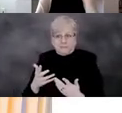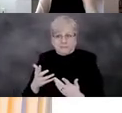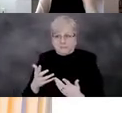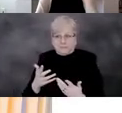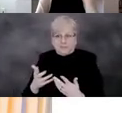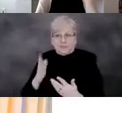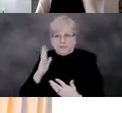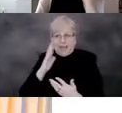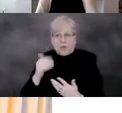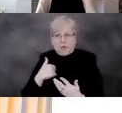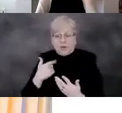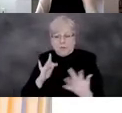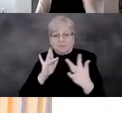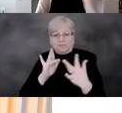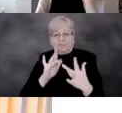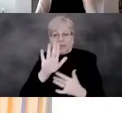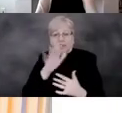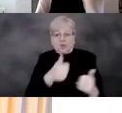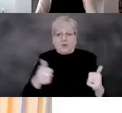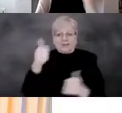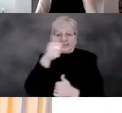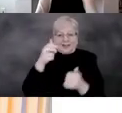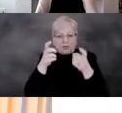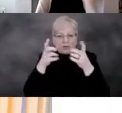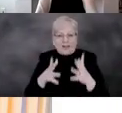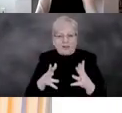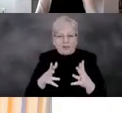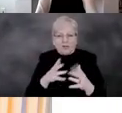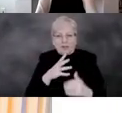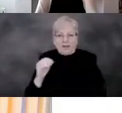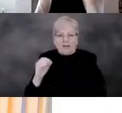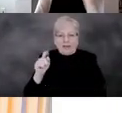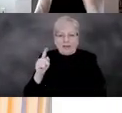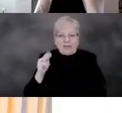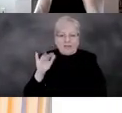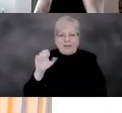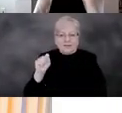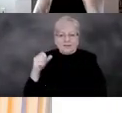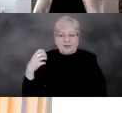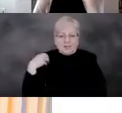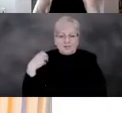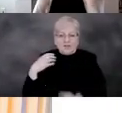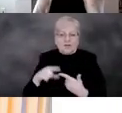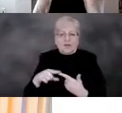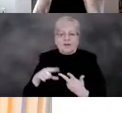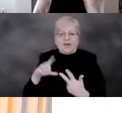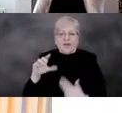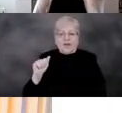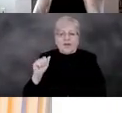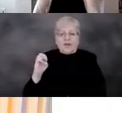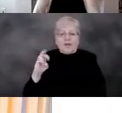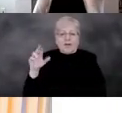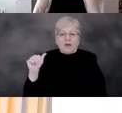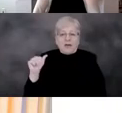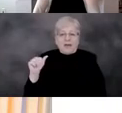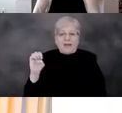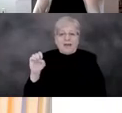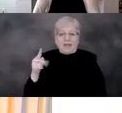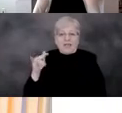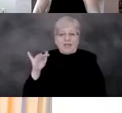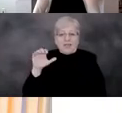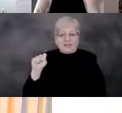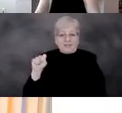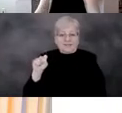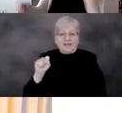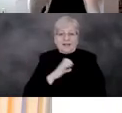your executive director, um, as the ethics officer and the ARA ethics committee that addresses, um,